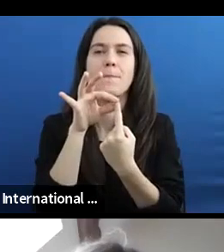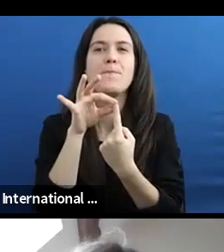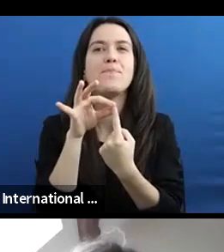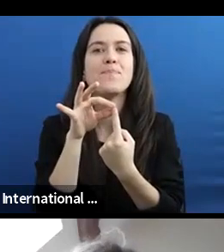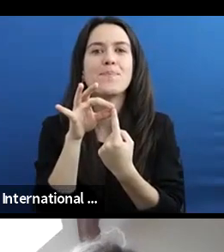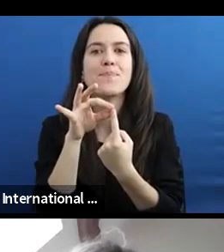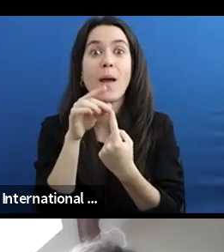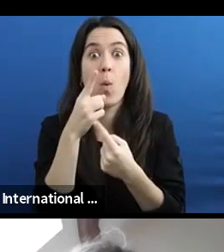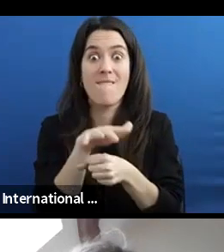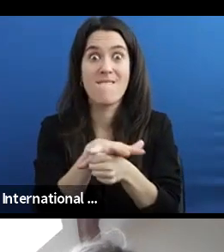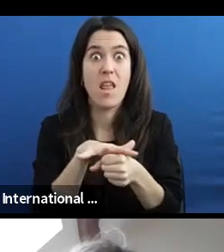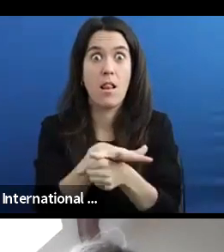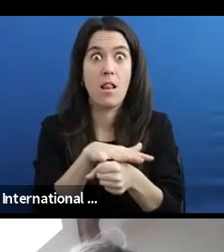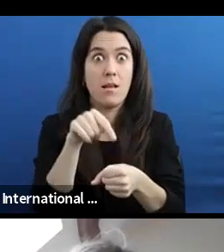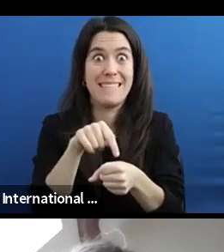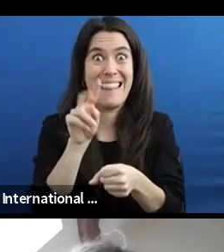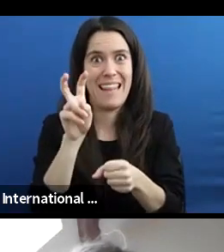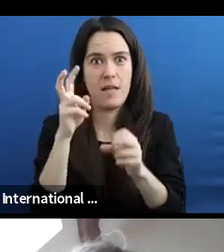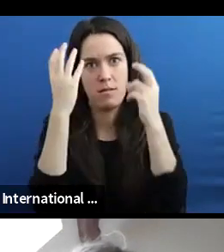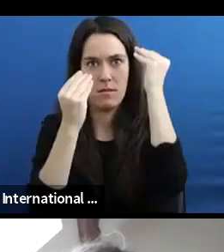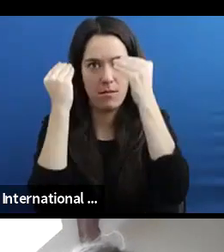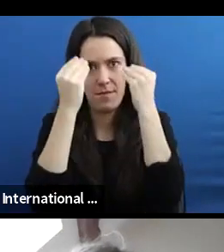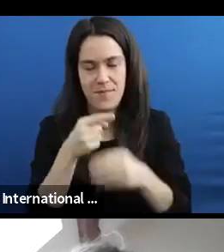field on this reflection.